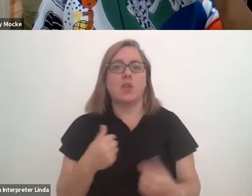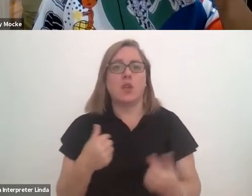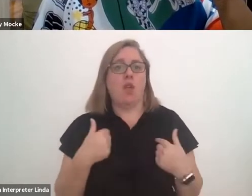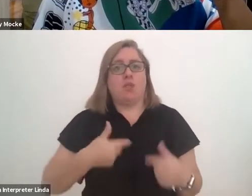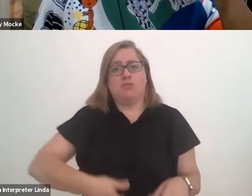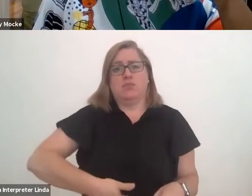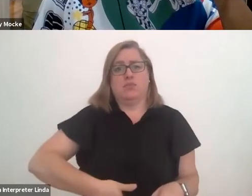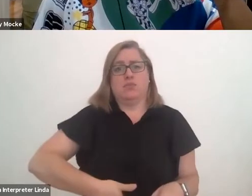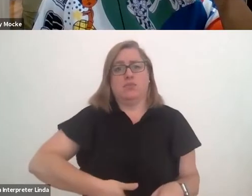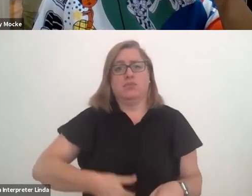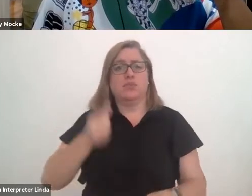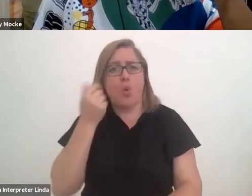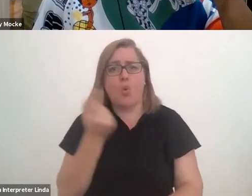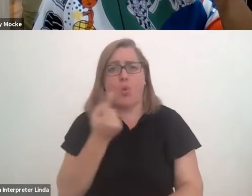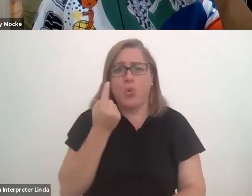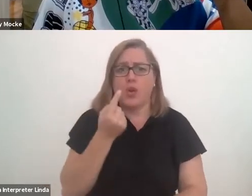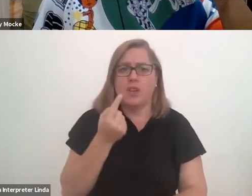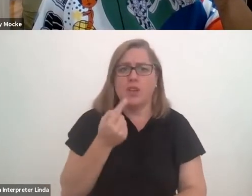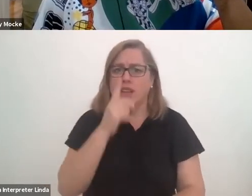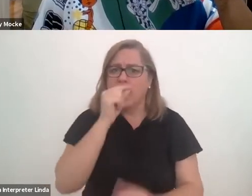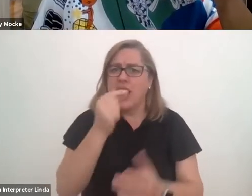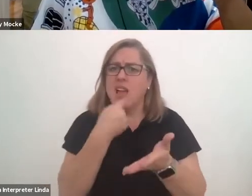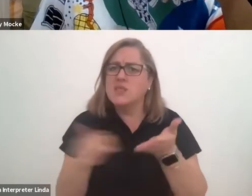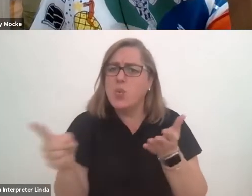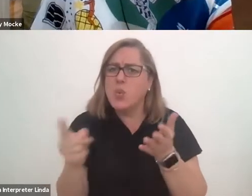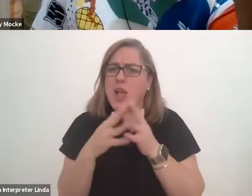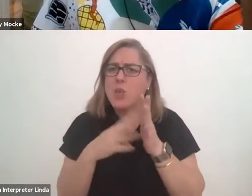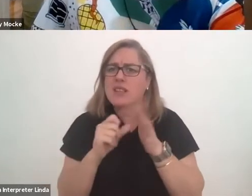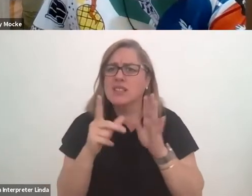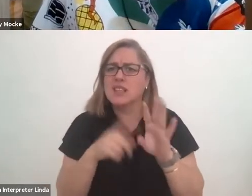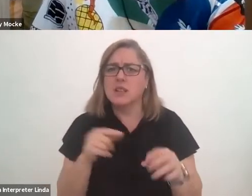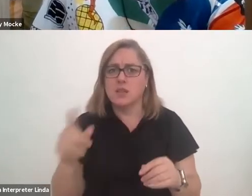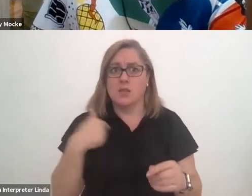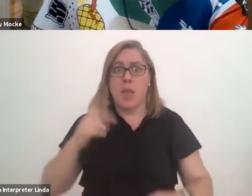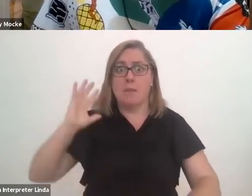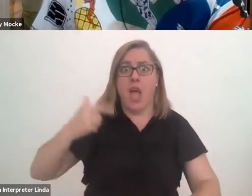which, like, am I allowed to swear, Wendy? Oh, sorry, I already did.